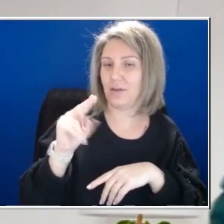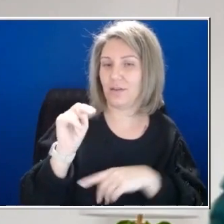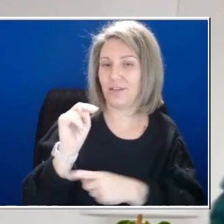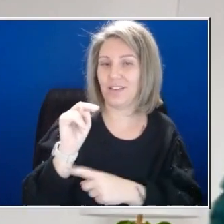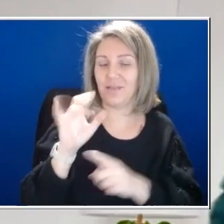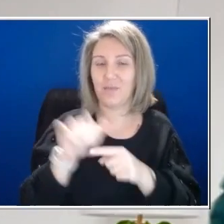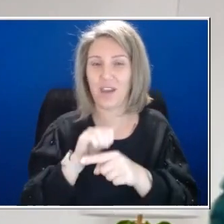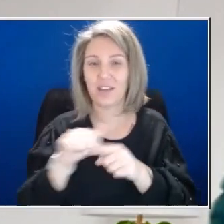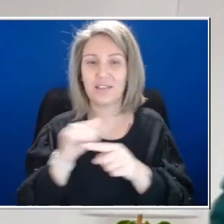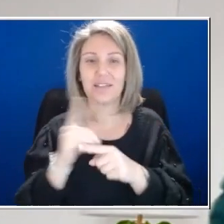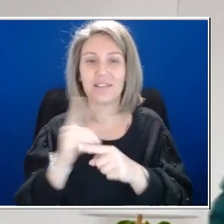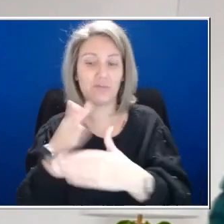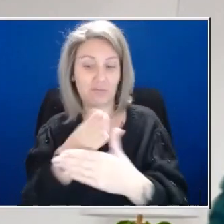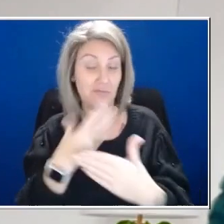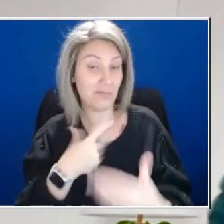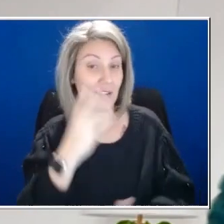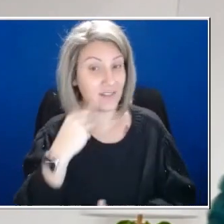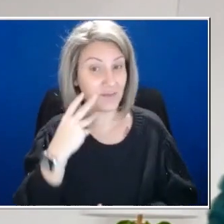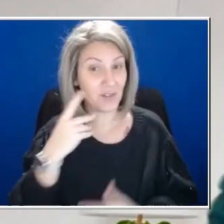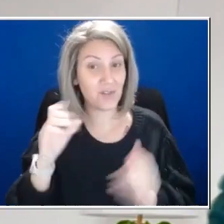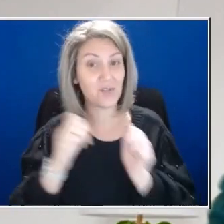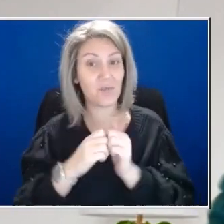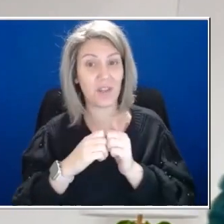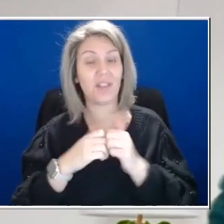I did share my experience